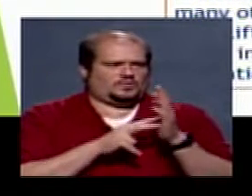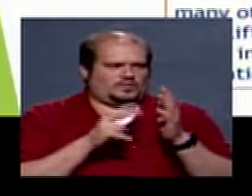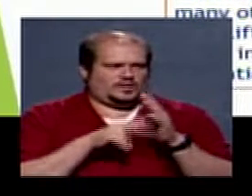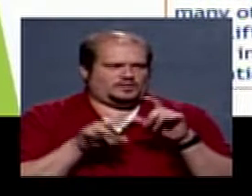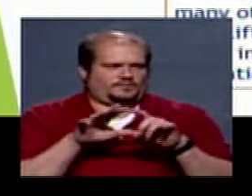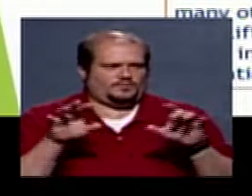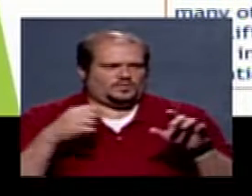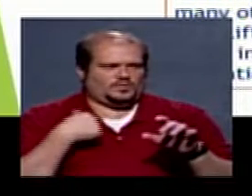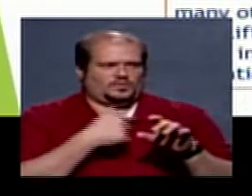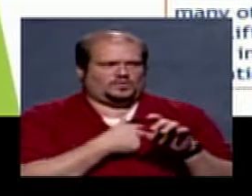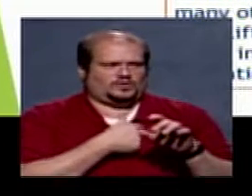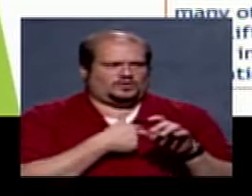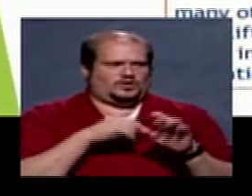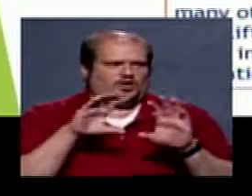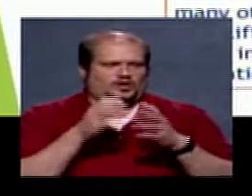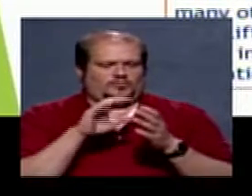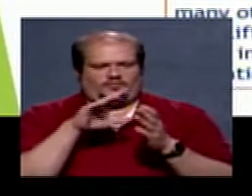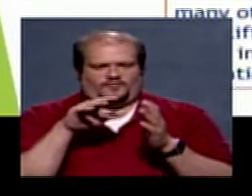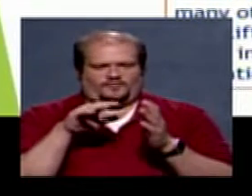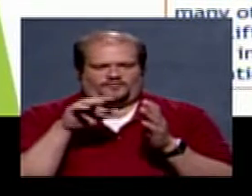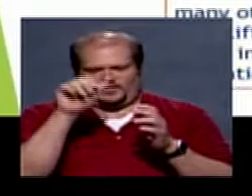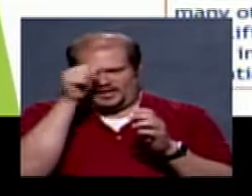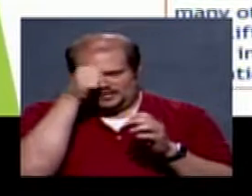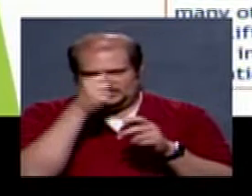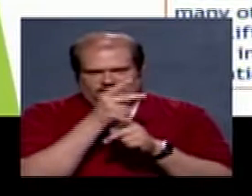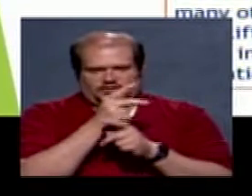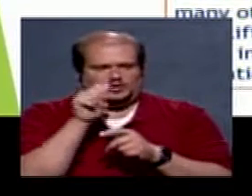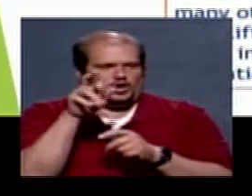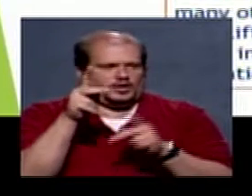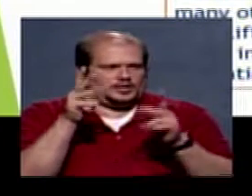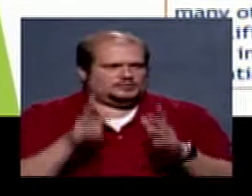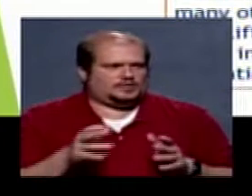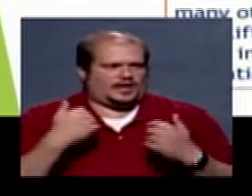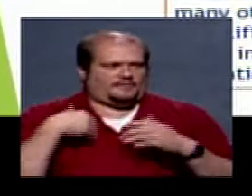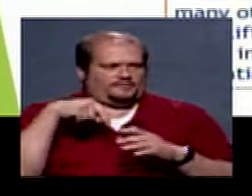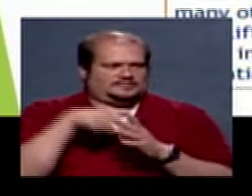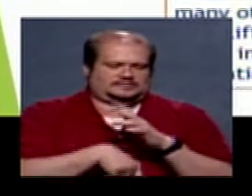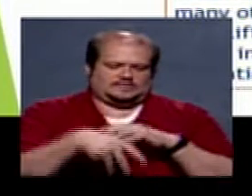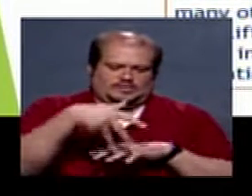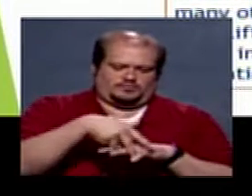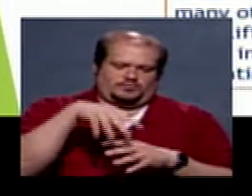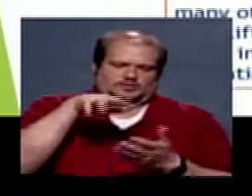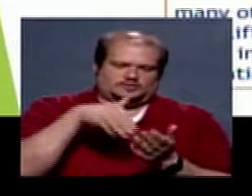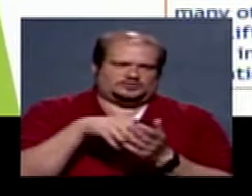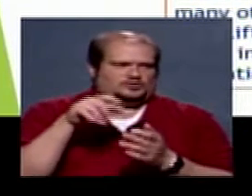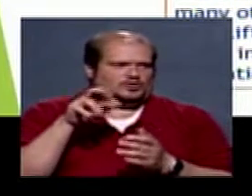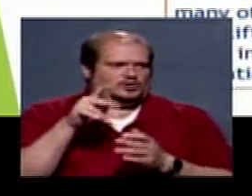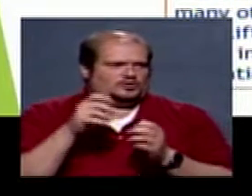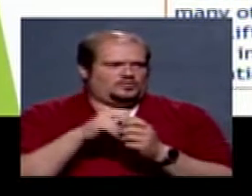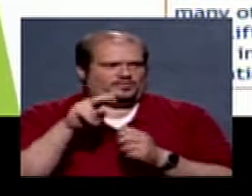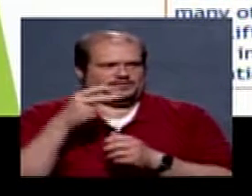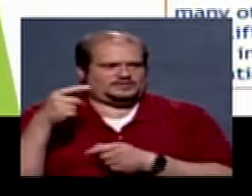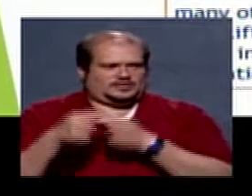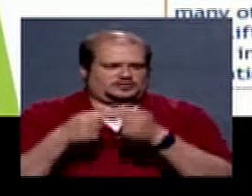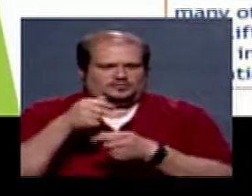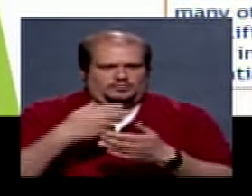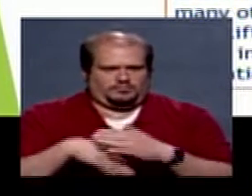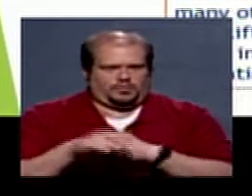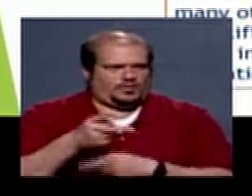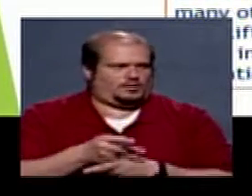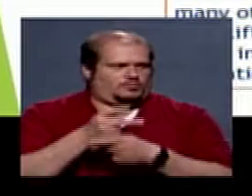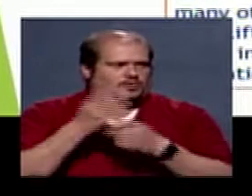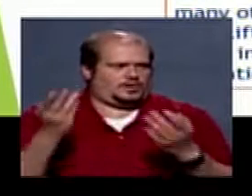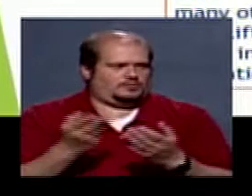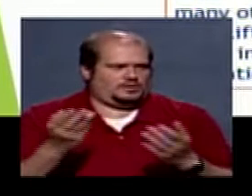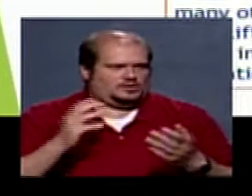out for you. We are a group of Indian Arkansans who now have deep roots in Central Arkansas, with the second generation born and brought